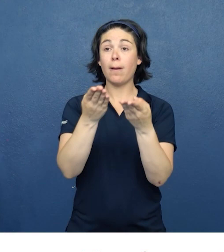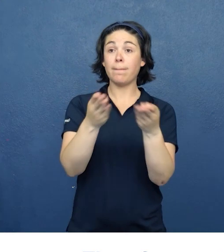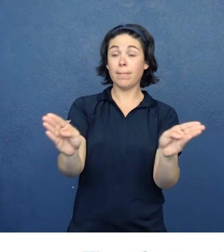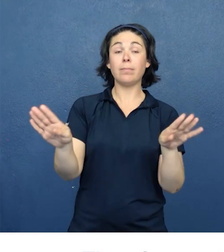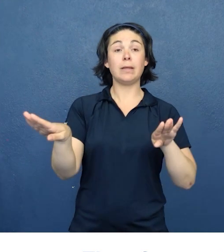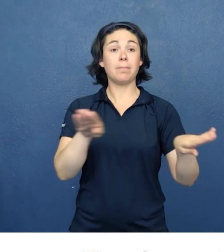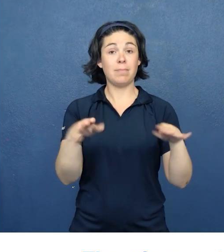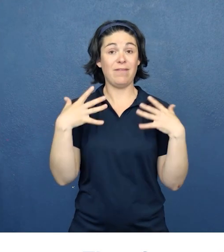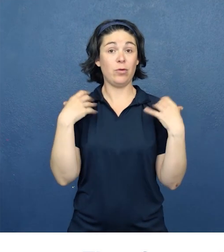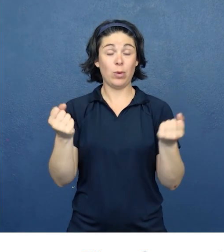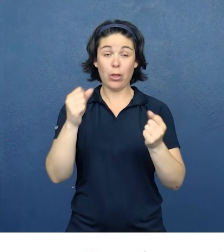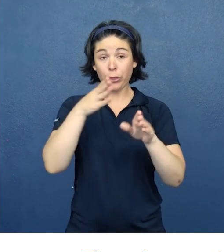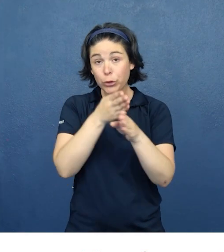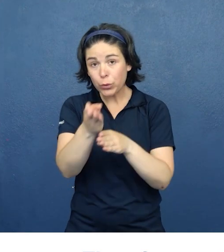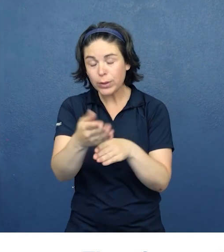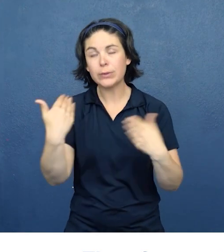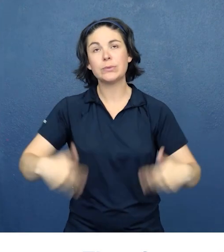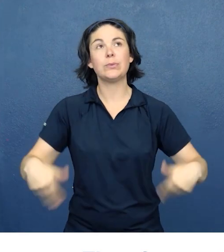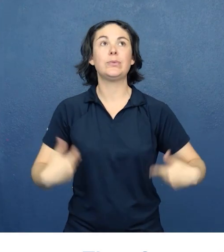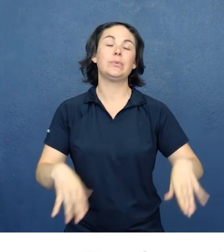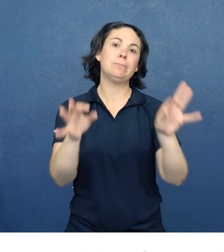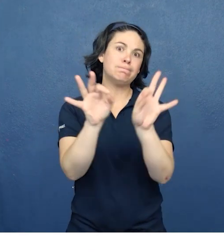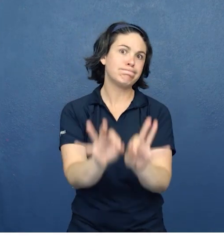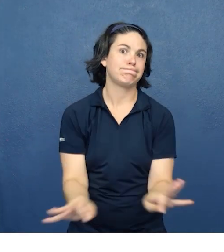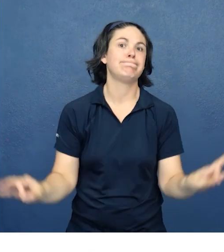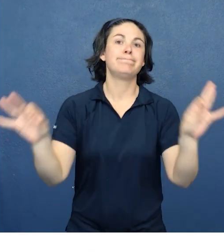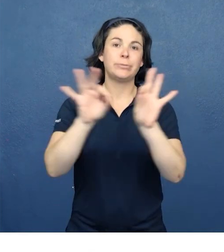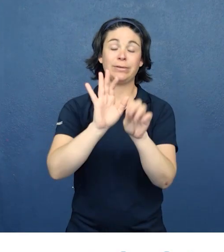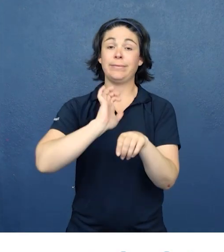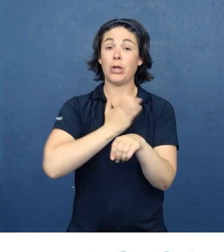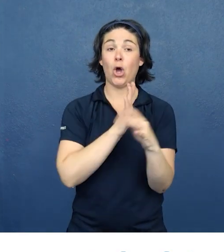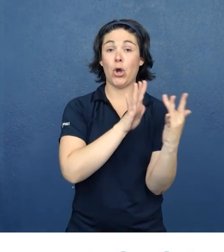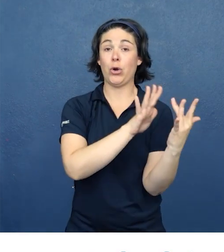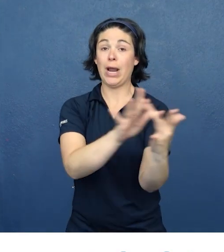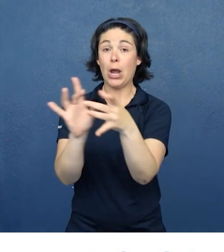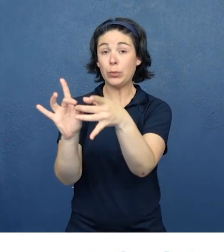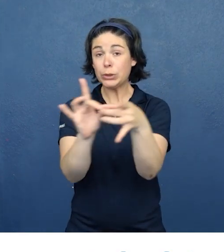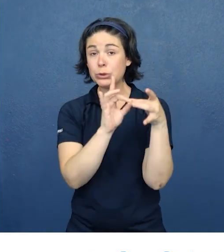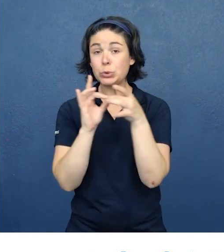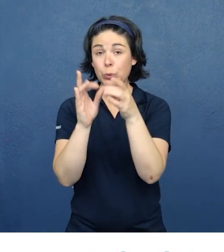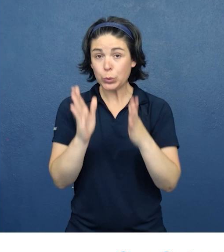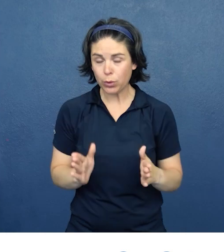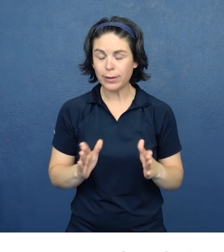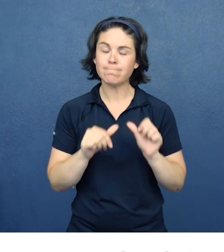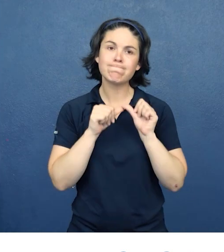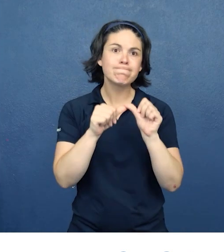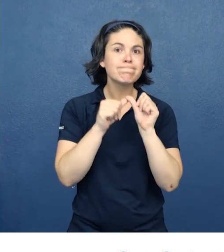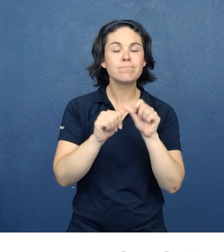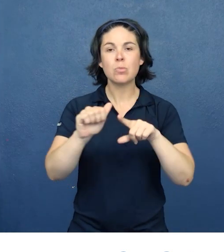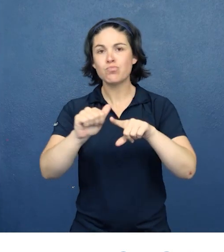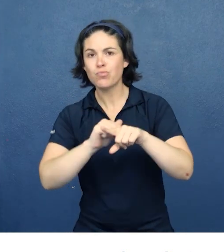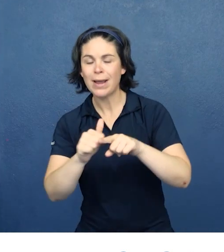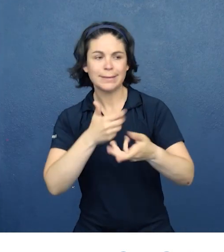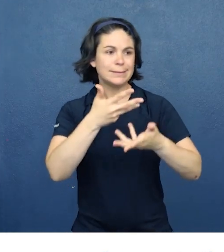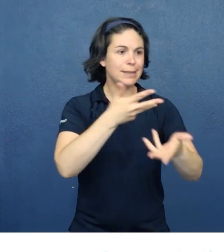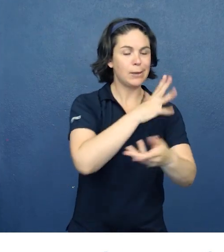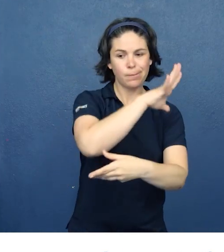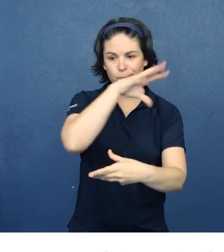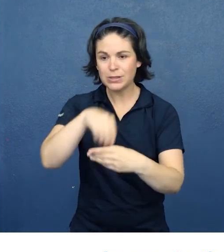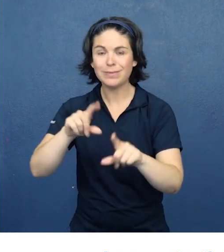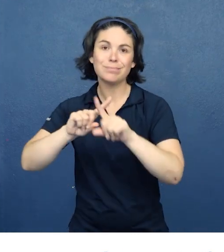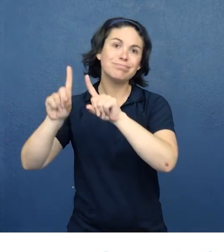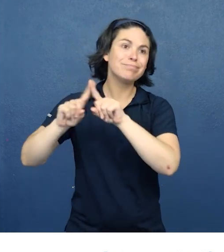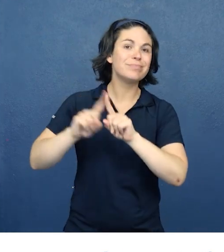health careers is very important. Our outreach coordinator is consistently practicing and participating